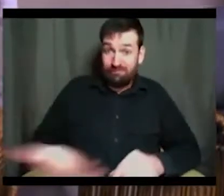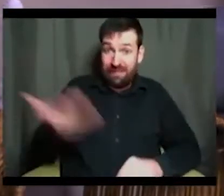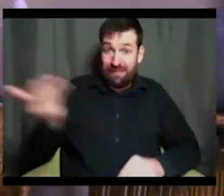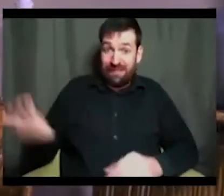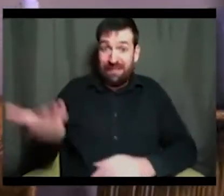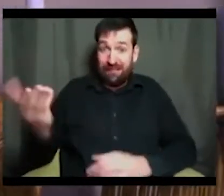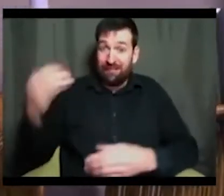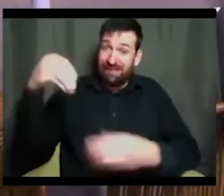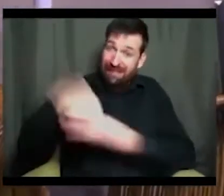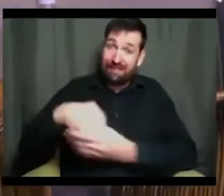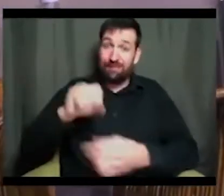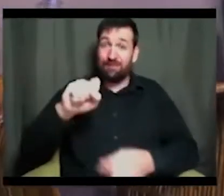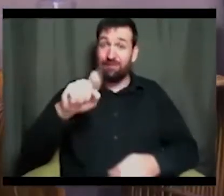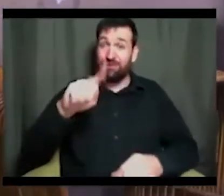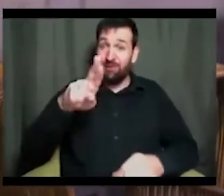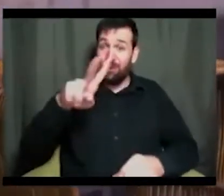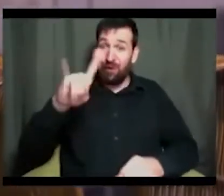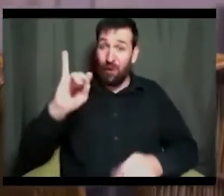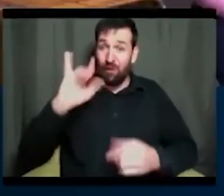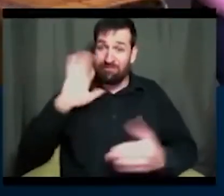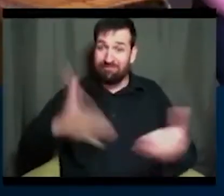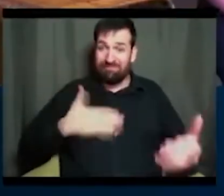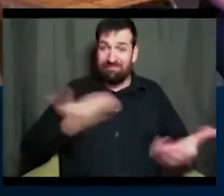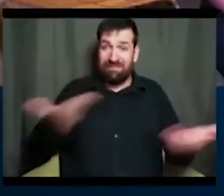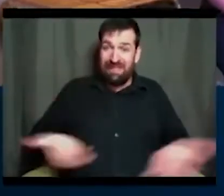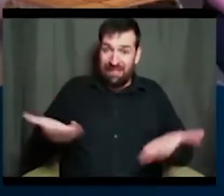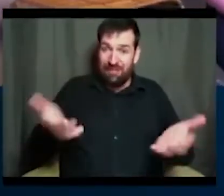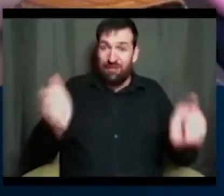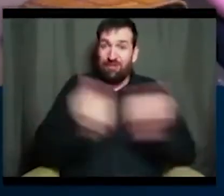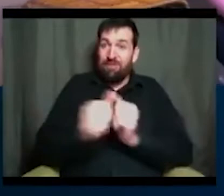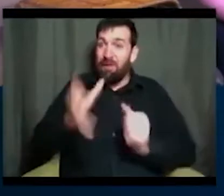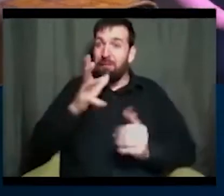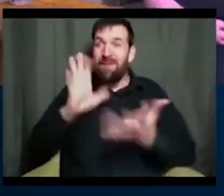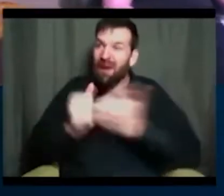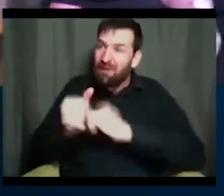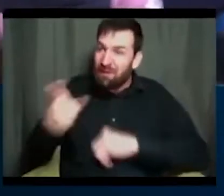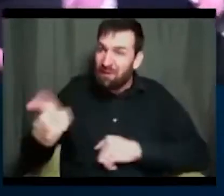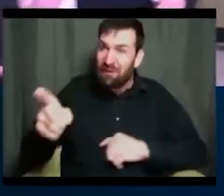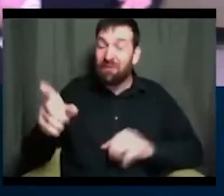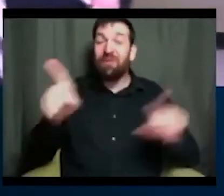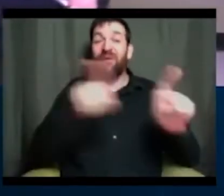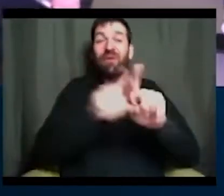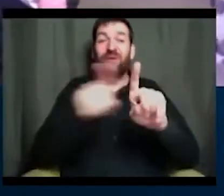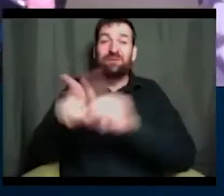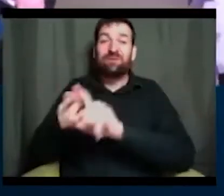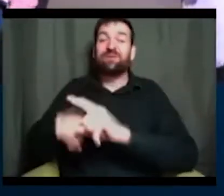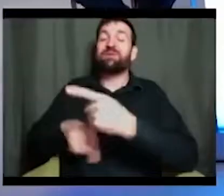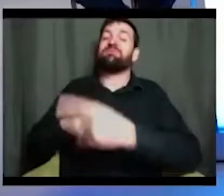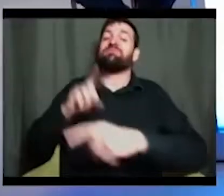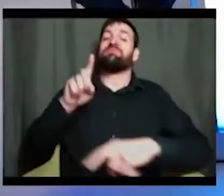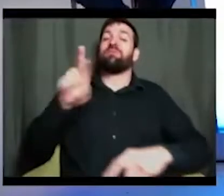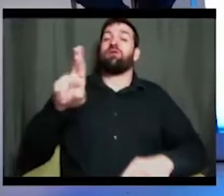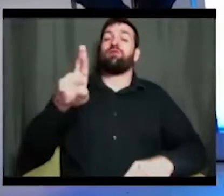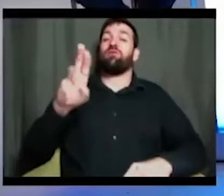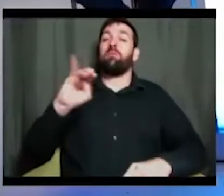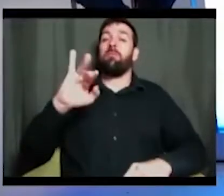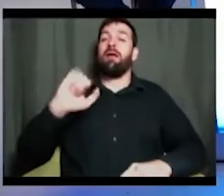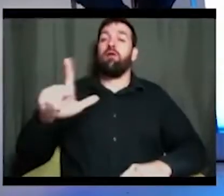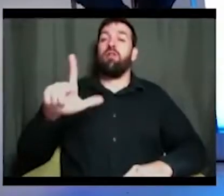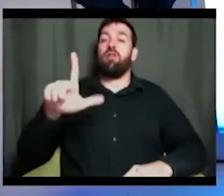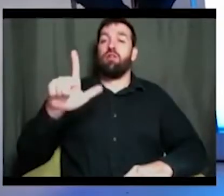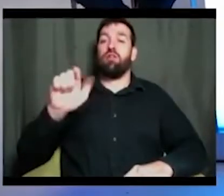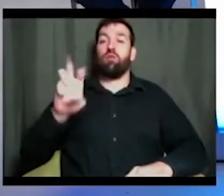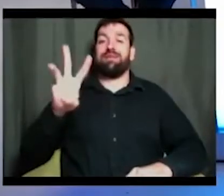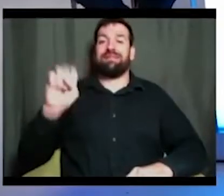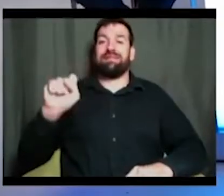So glad to have him along with his mom, Carla. Hey, buddy, how you doing? Also over here at our desk, we got Dr. Michael Lewis. He's one of our pediatricians here at